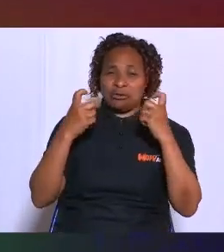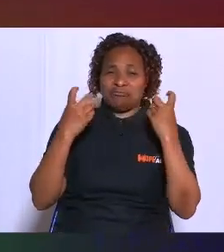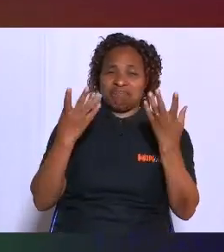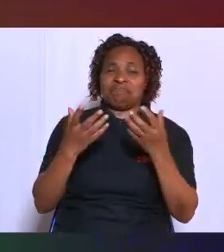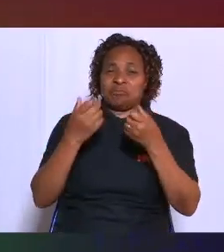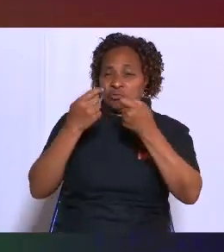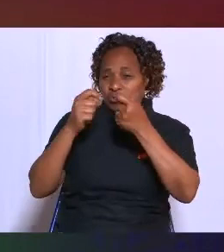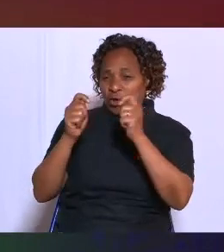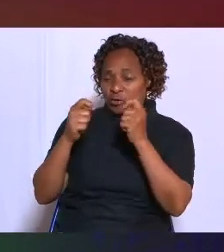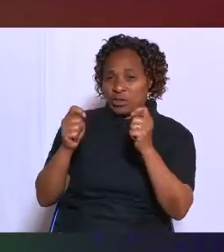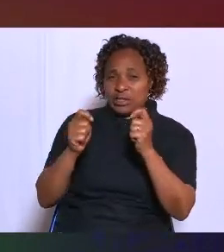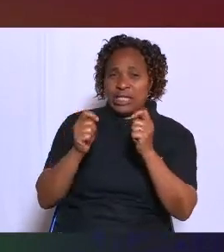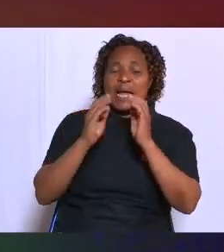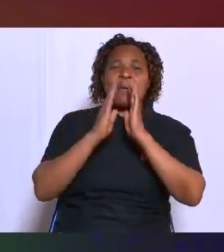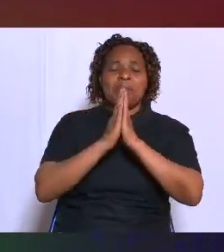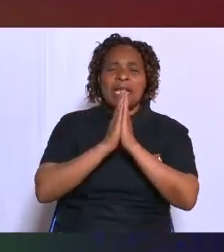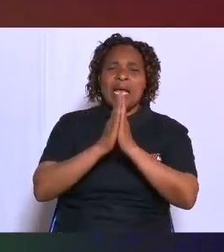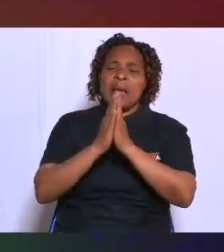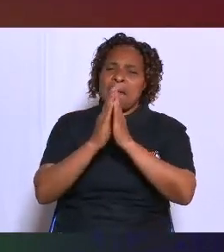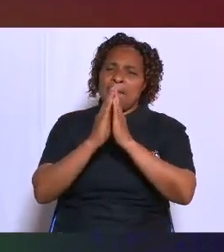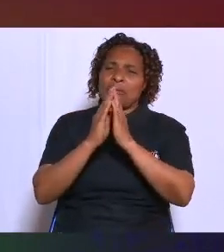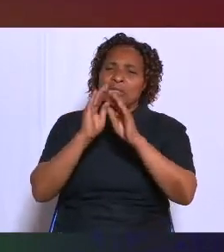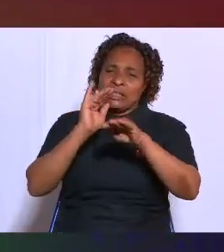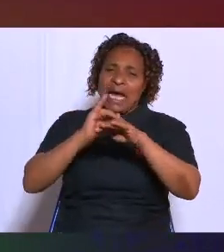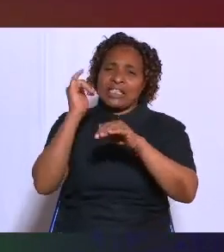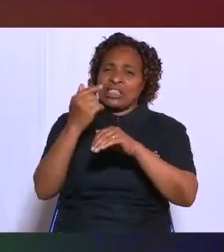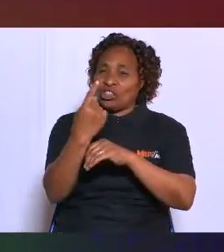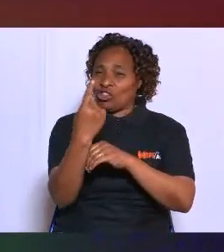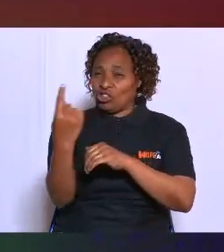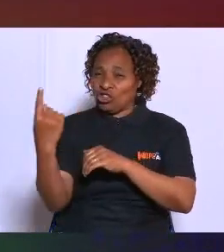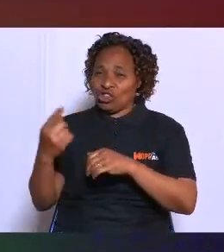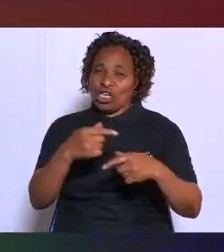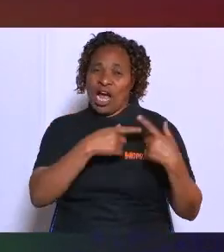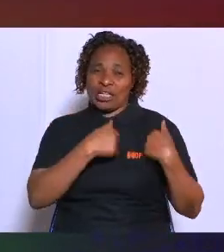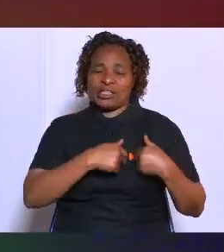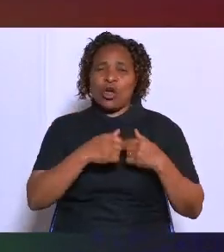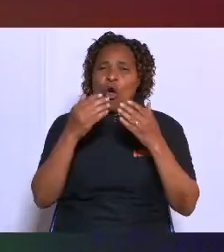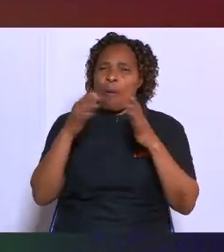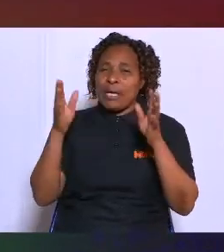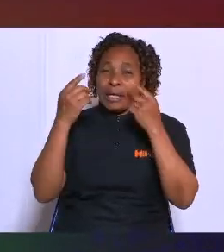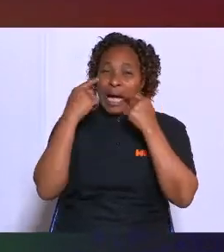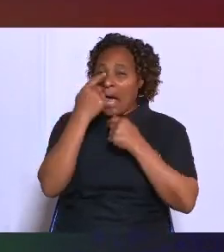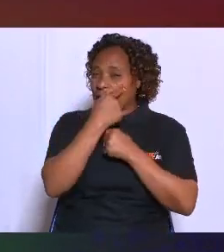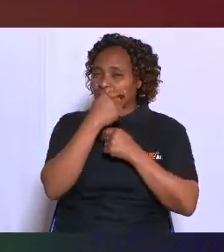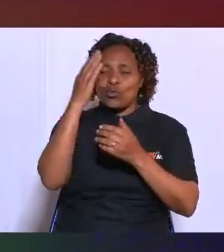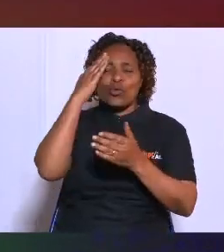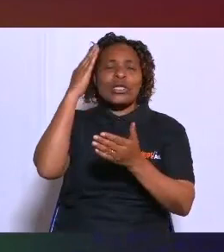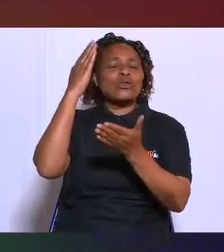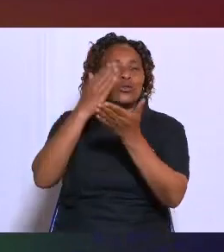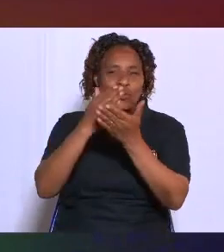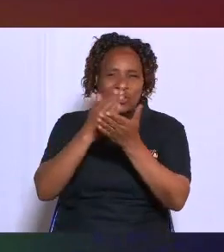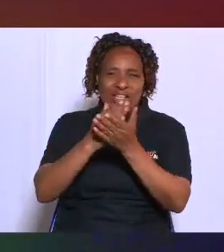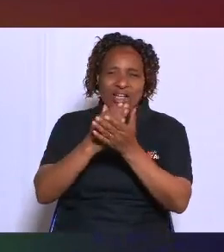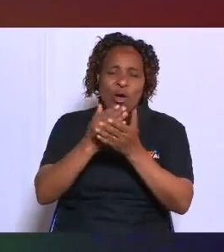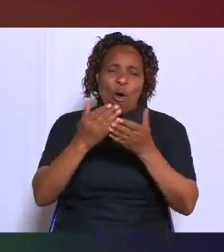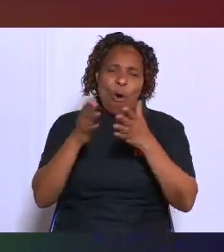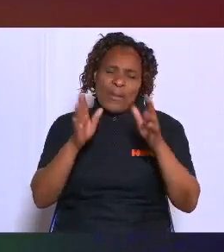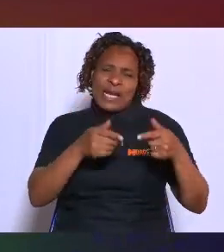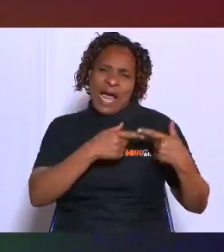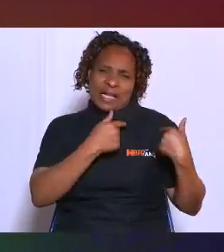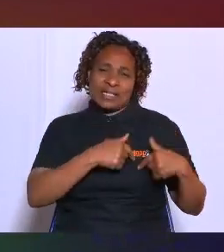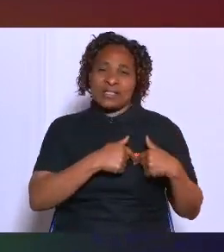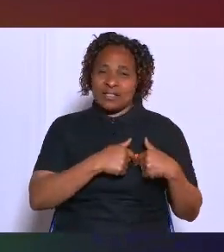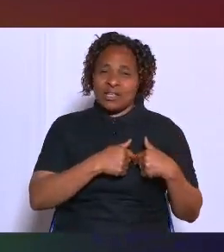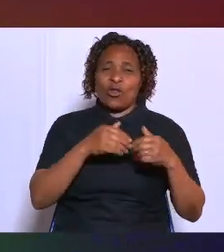I pray that you would touch each heart here open our eyes to know your truth open our hearts